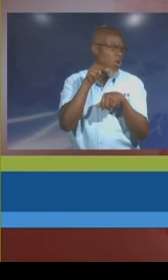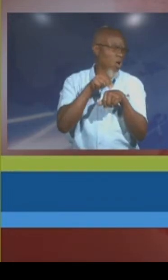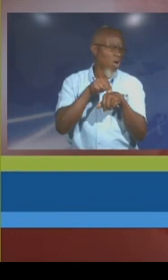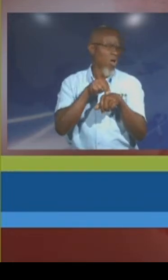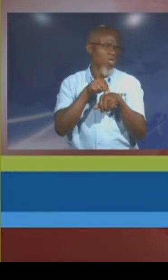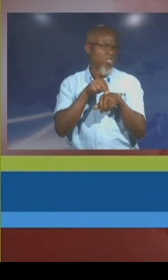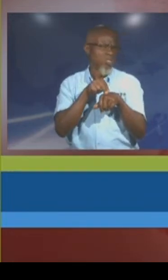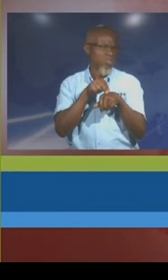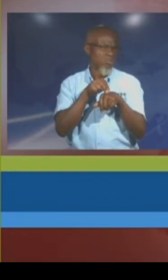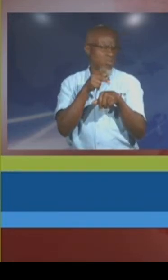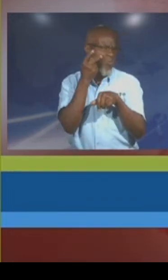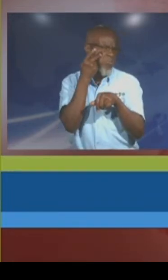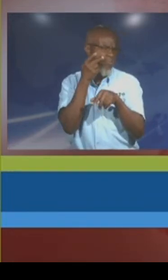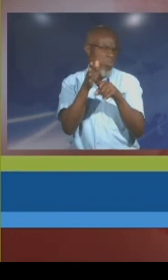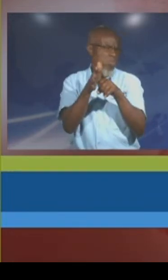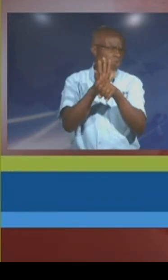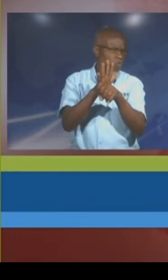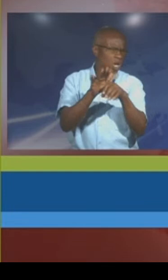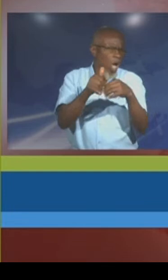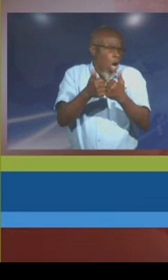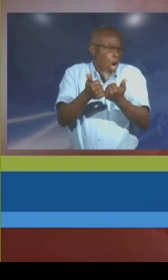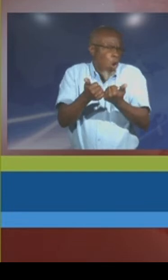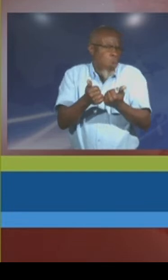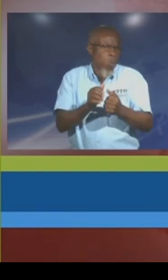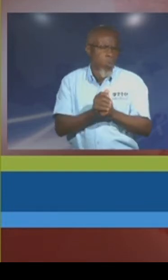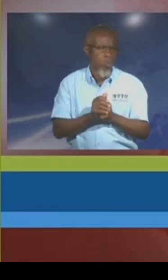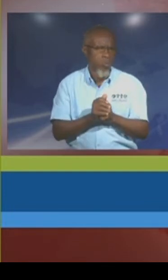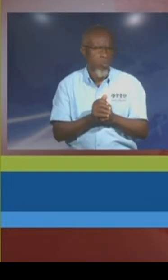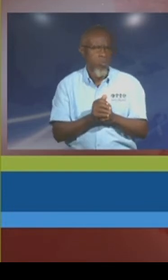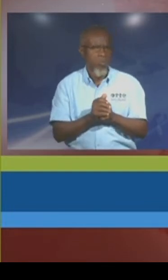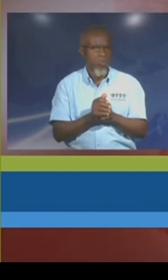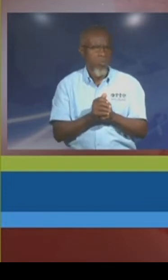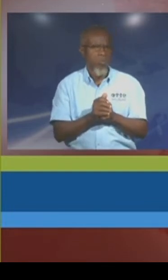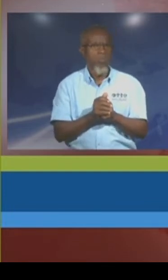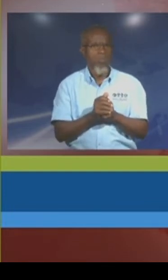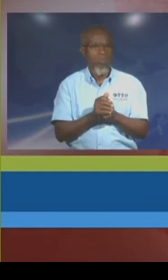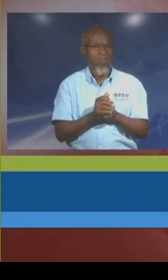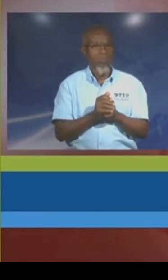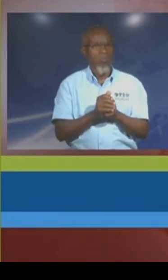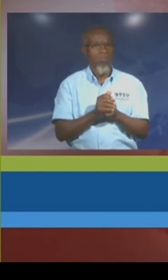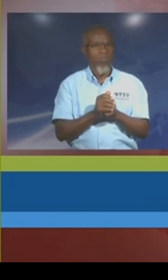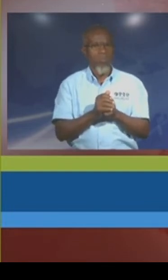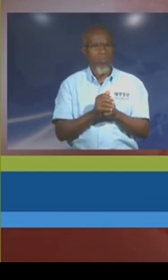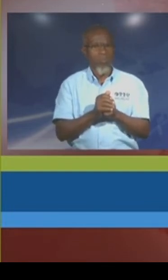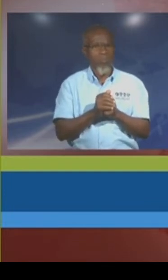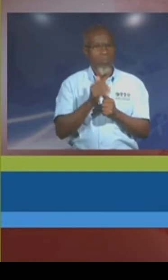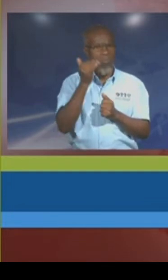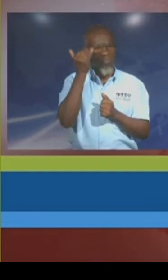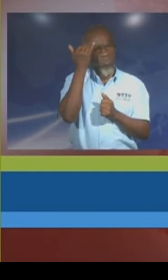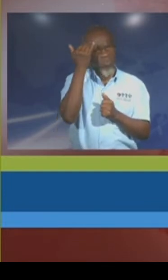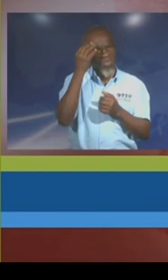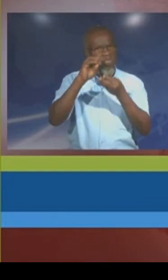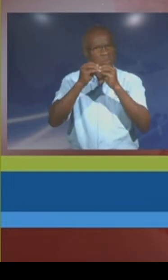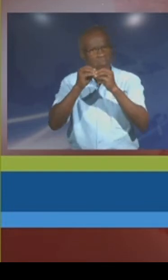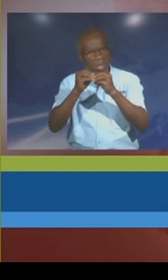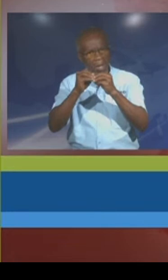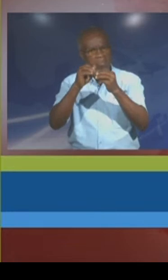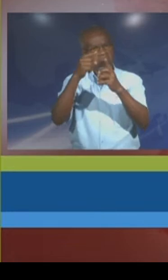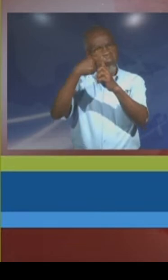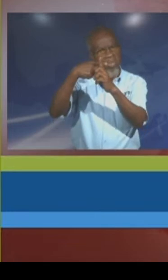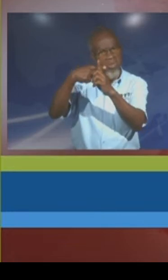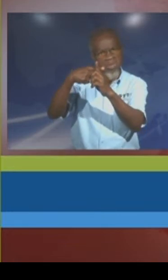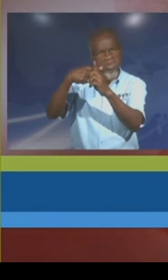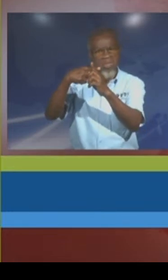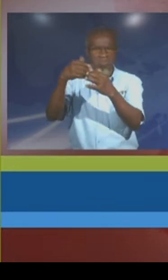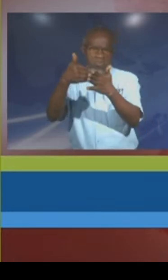viewing the Ministry's daily COVID-19 updates, COVID-19 dashboard, weekly press conferences for information on number